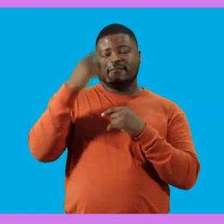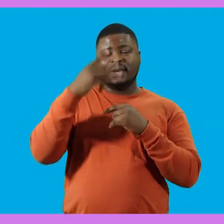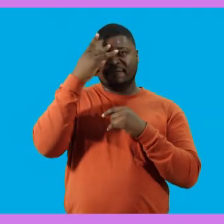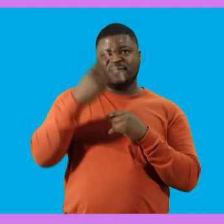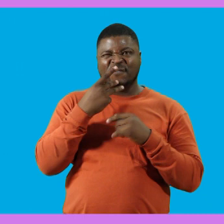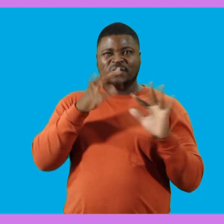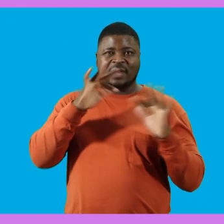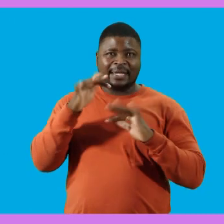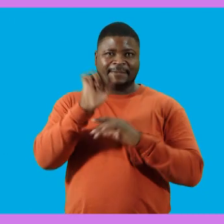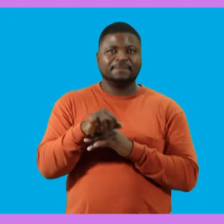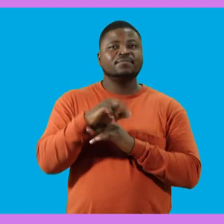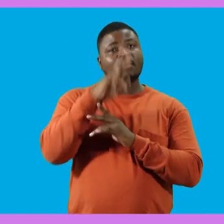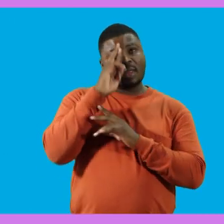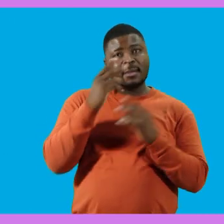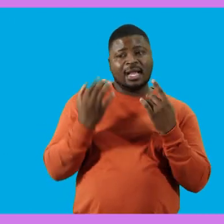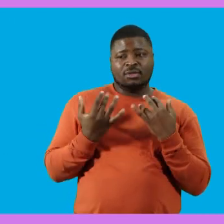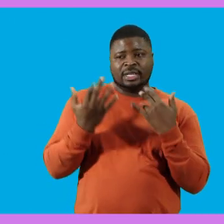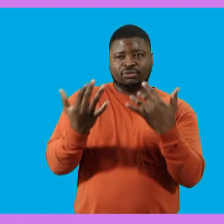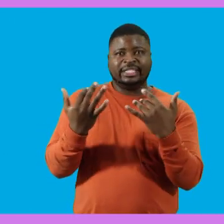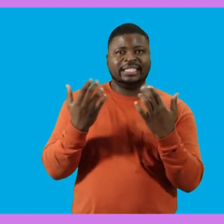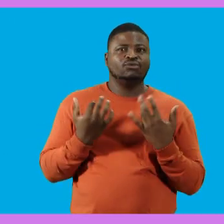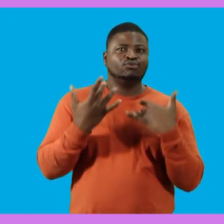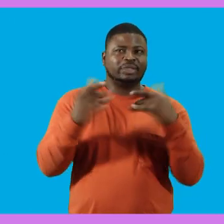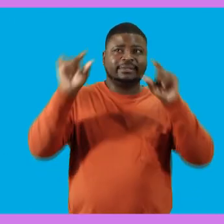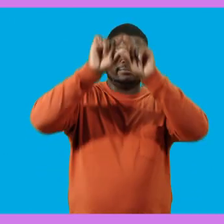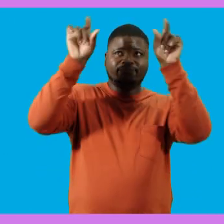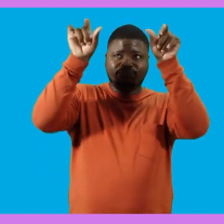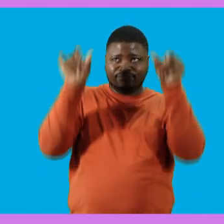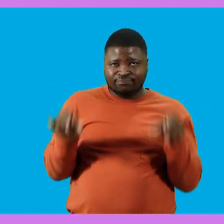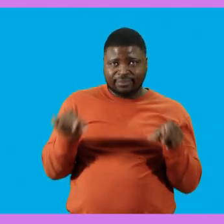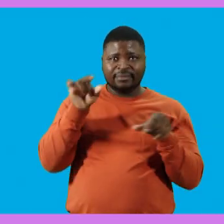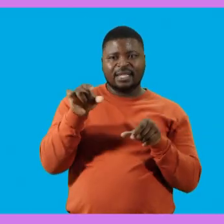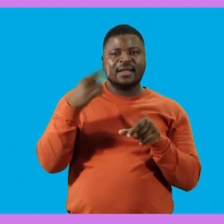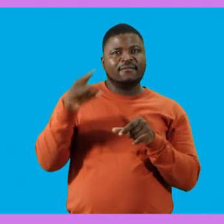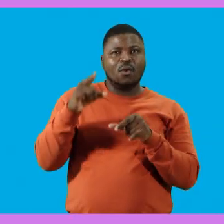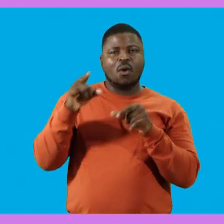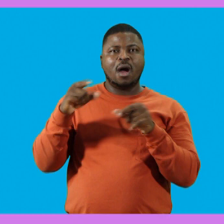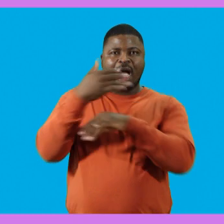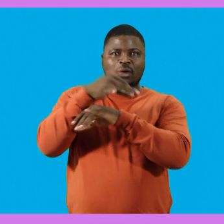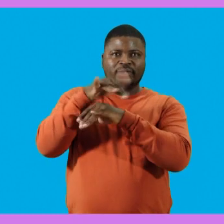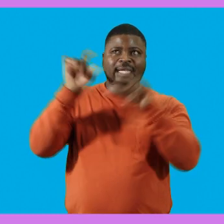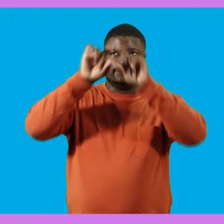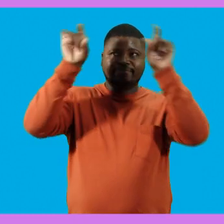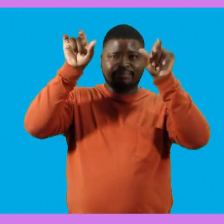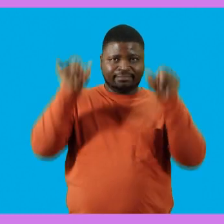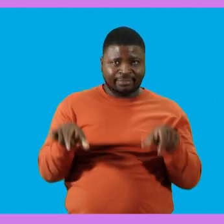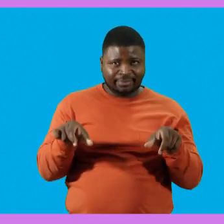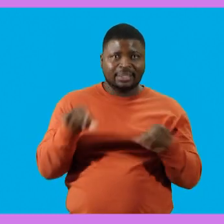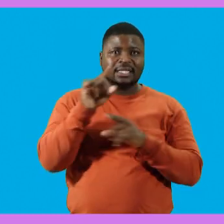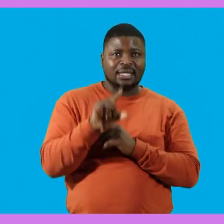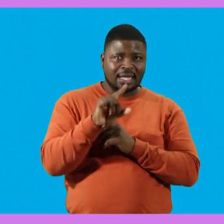that you see is the outer part. So that here is what the